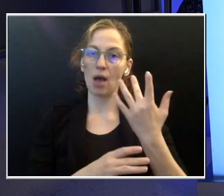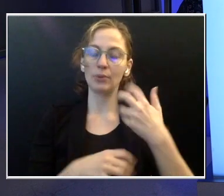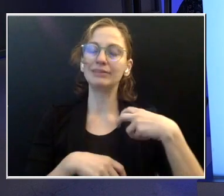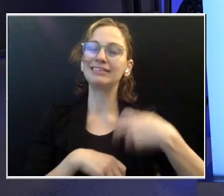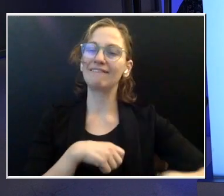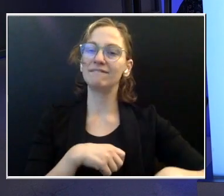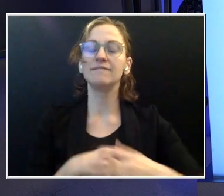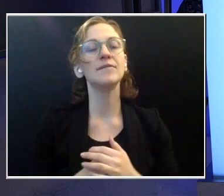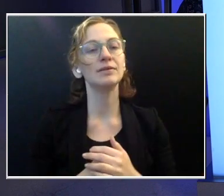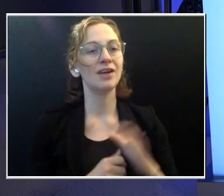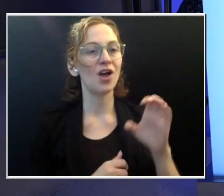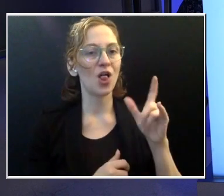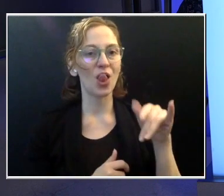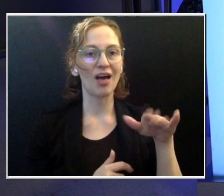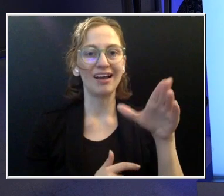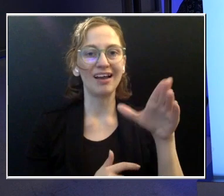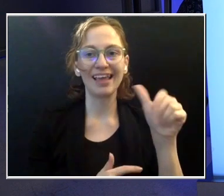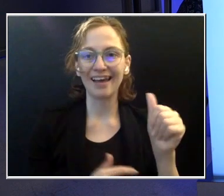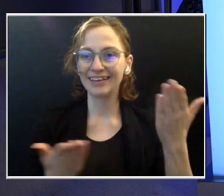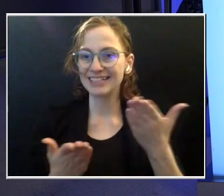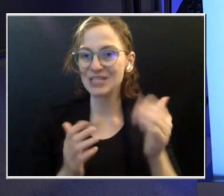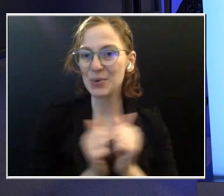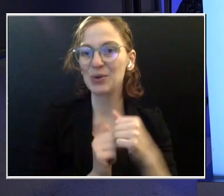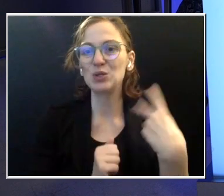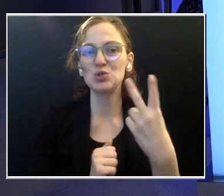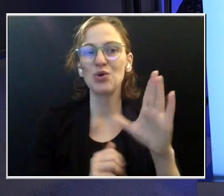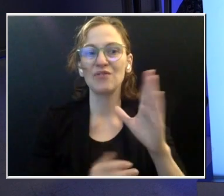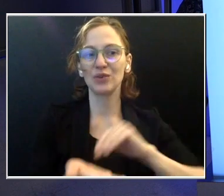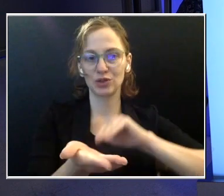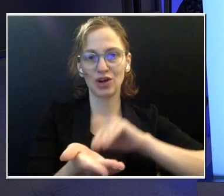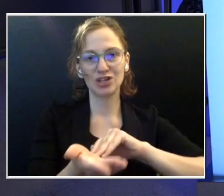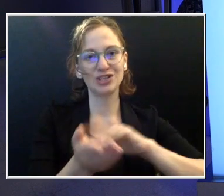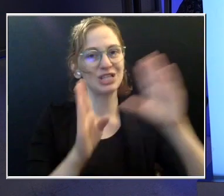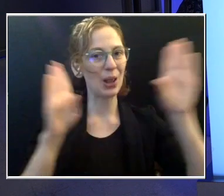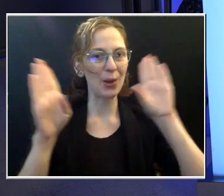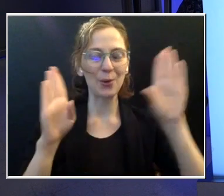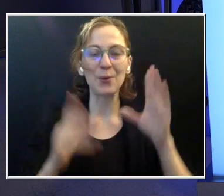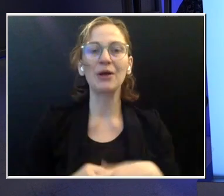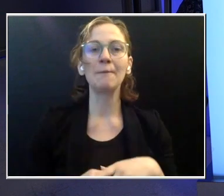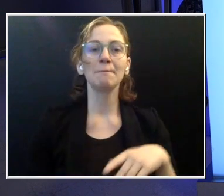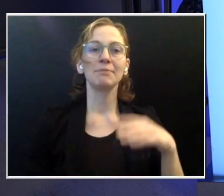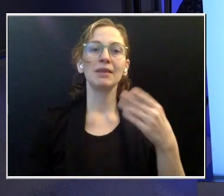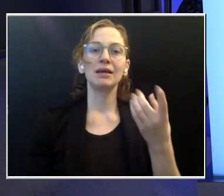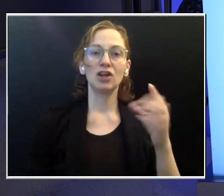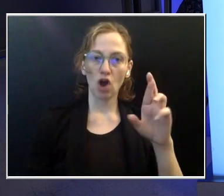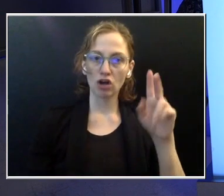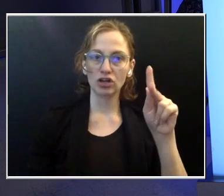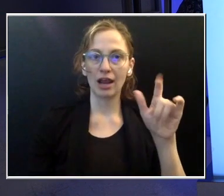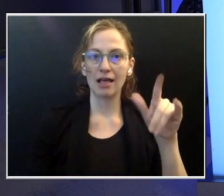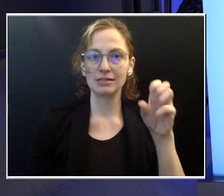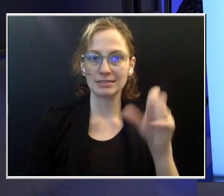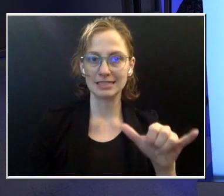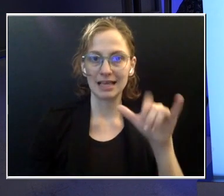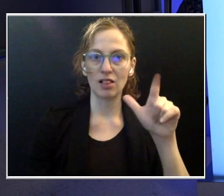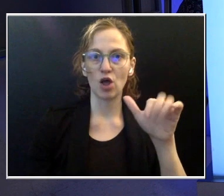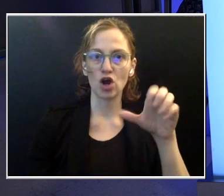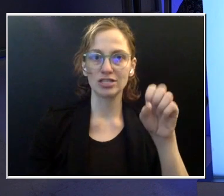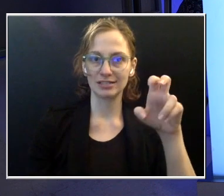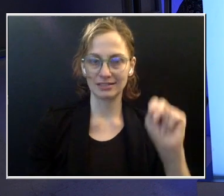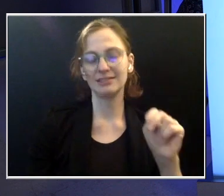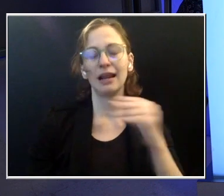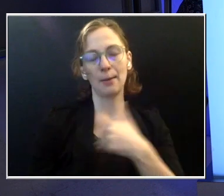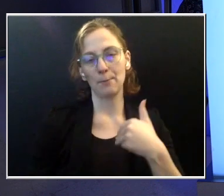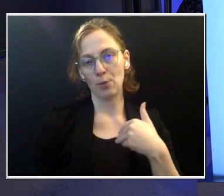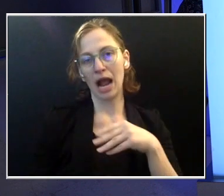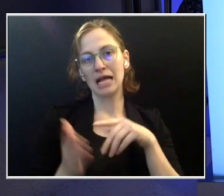Kansas Cancer Center. Hello to all of you. Kelsey Larson. Dr. Kelsey Larson is a breast surgical oncologist, and Dr. R Stecklein is a radiation